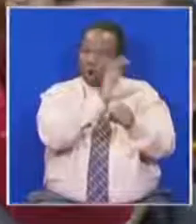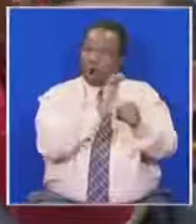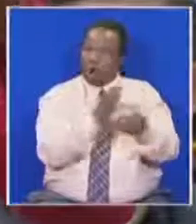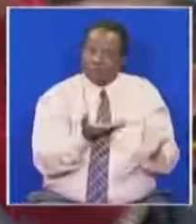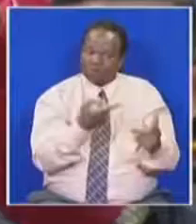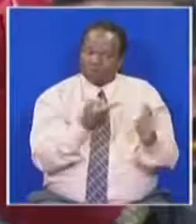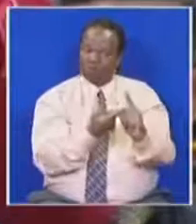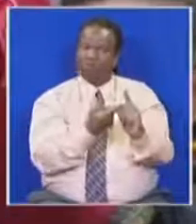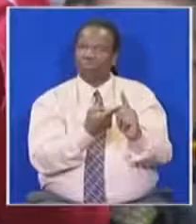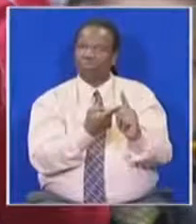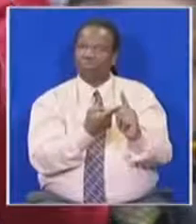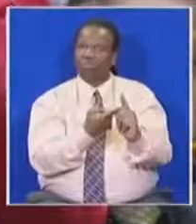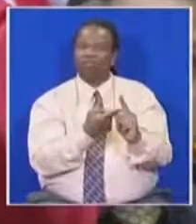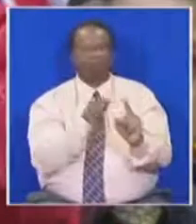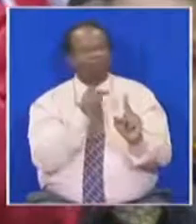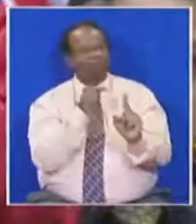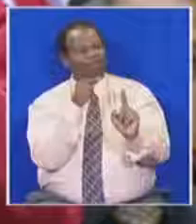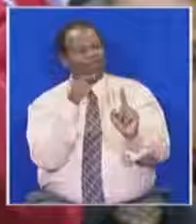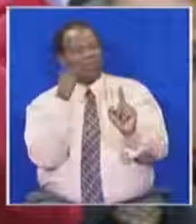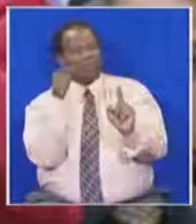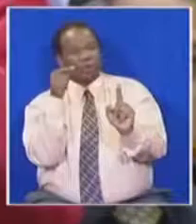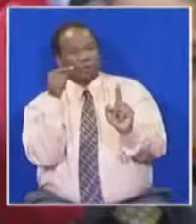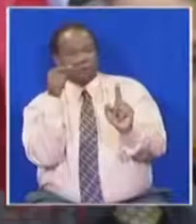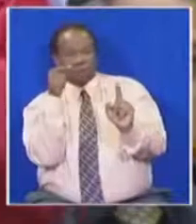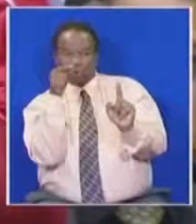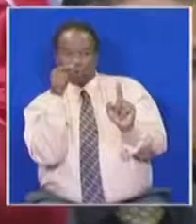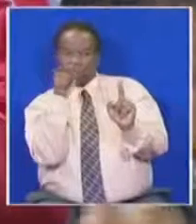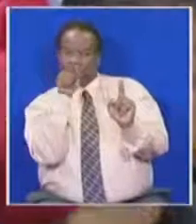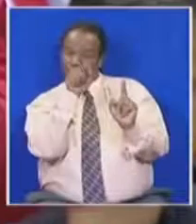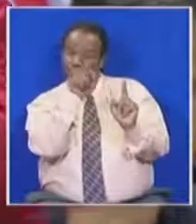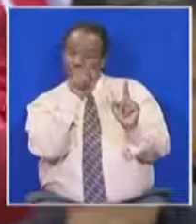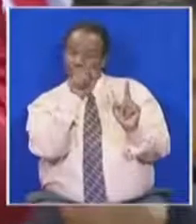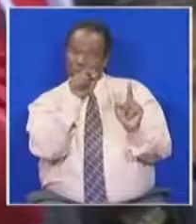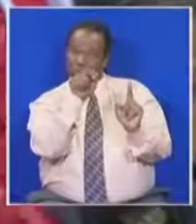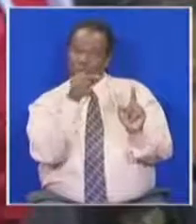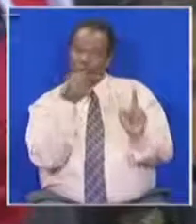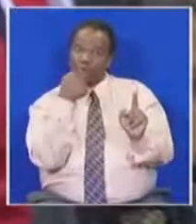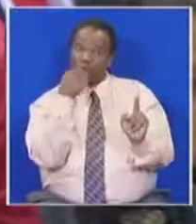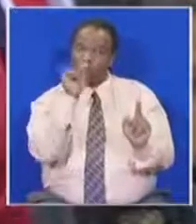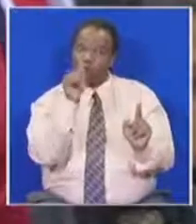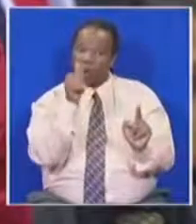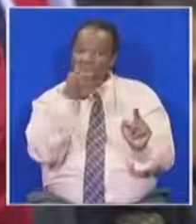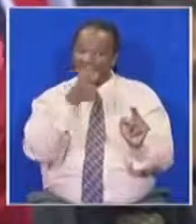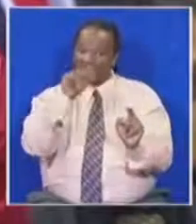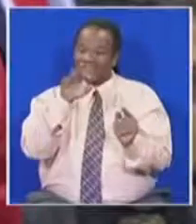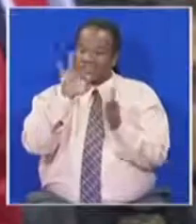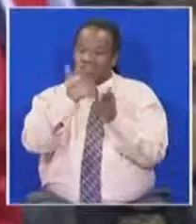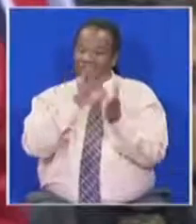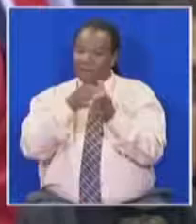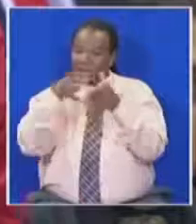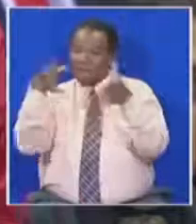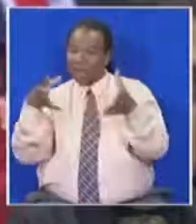Malema. The story Honorable that you Malema. Voted majority to keep him, it doesn't make